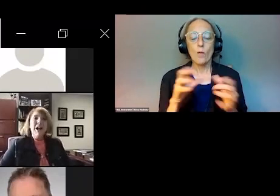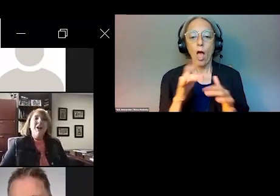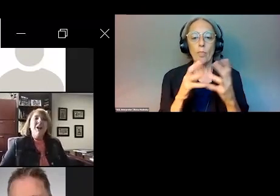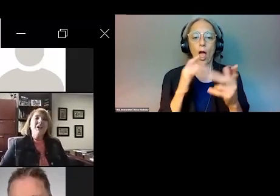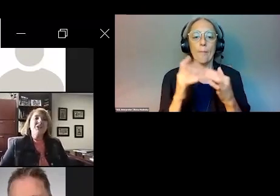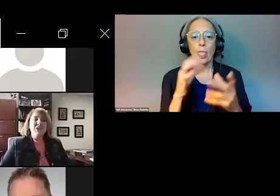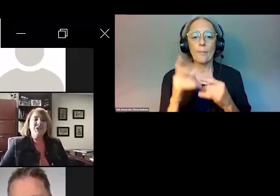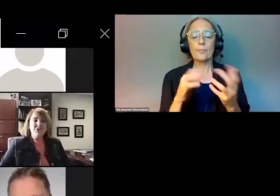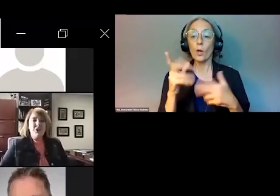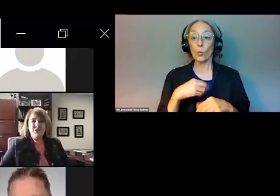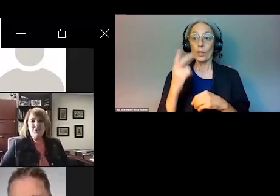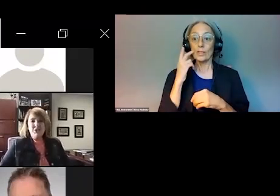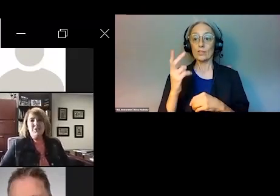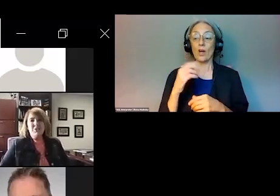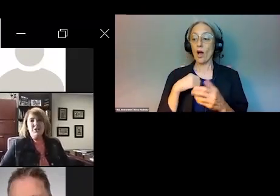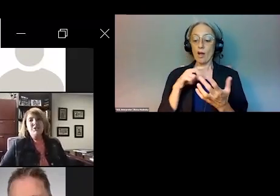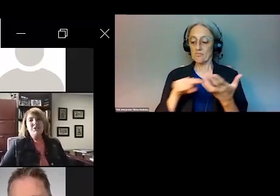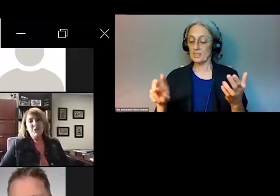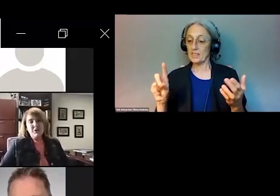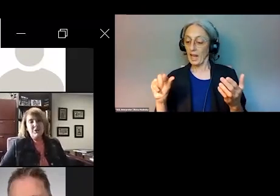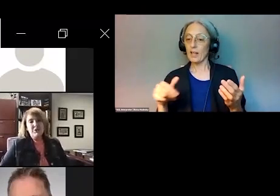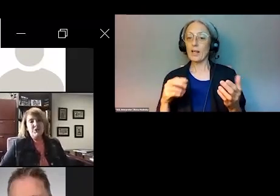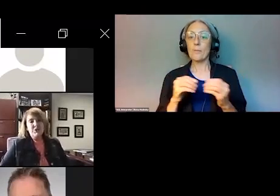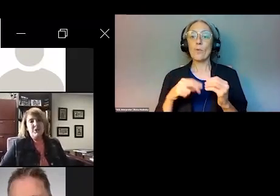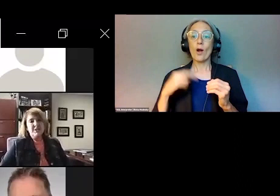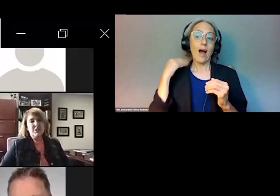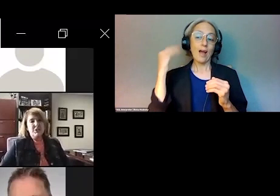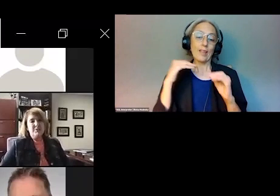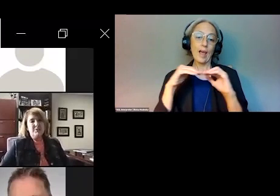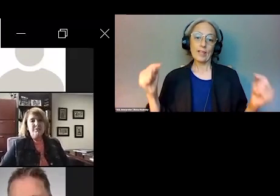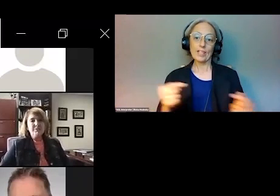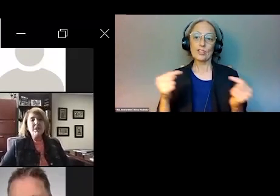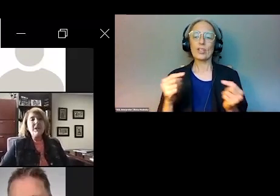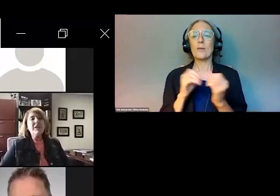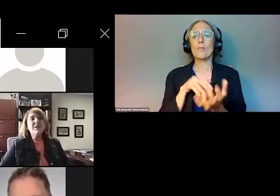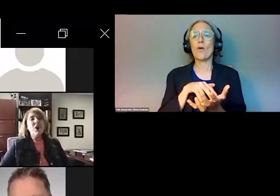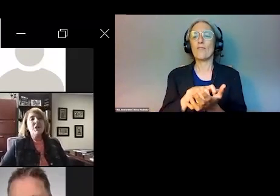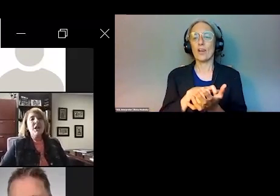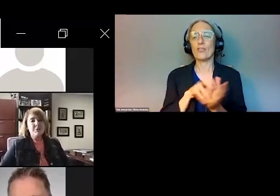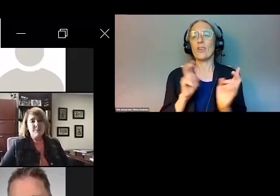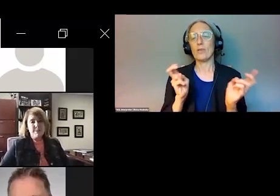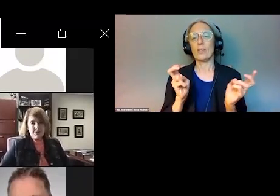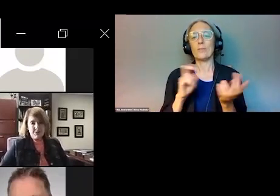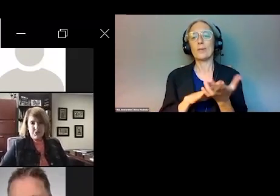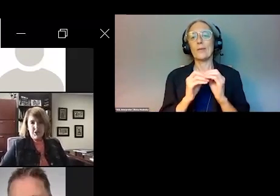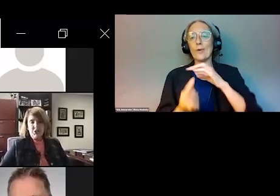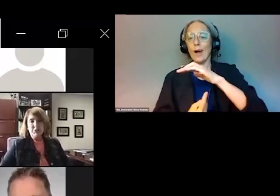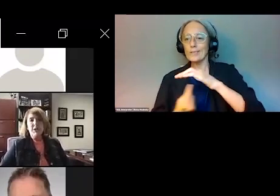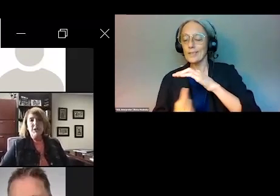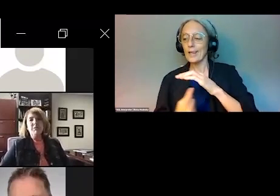seen in our data, higher levels of injury are associated with increased vulnerability for social isolation, and that there are